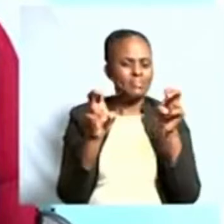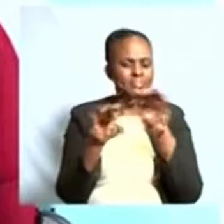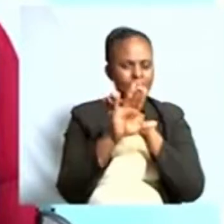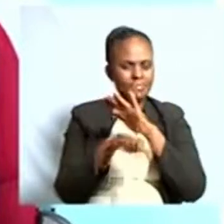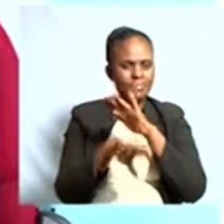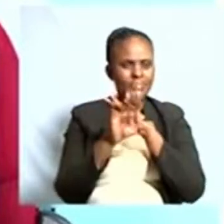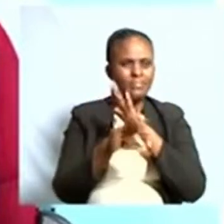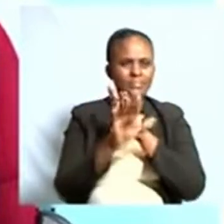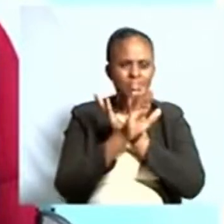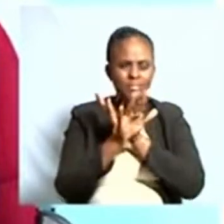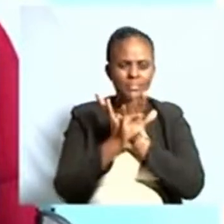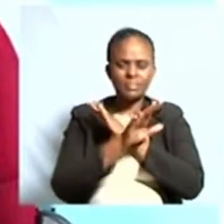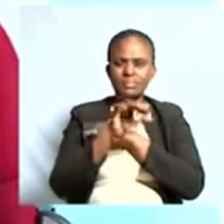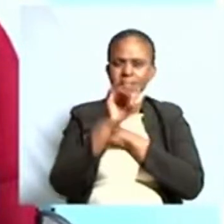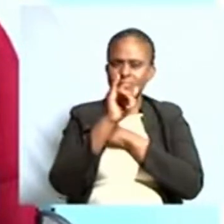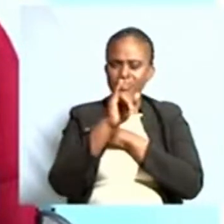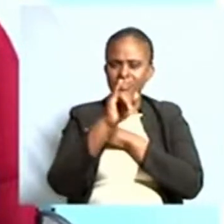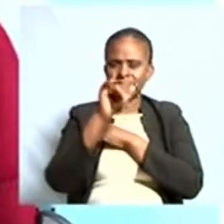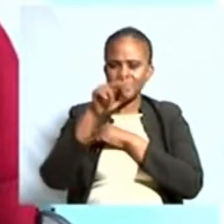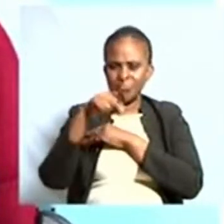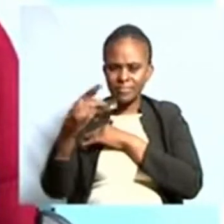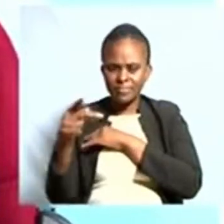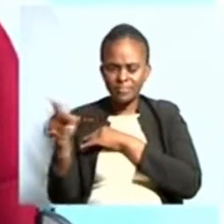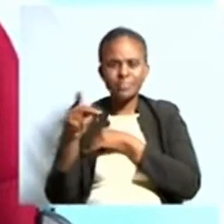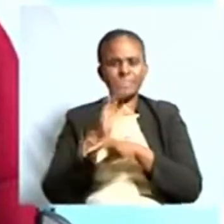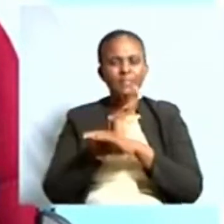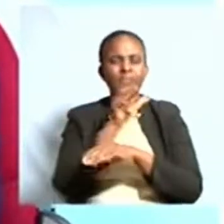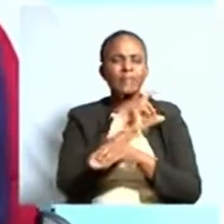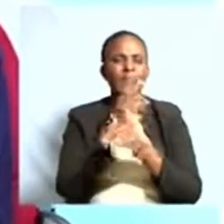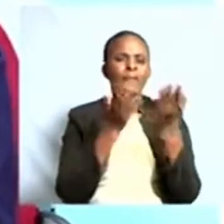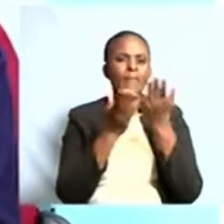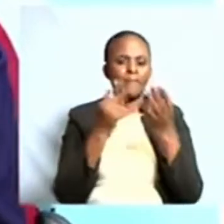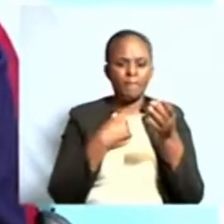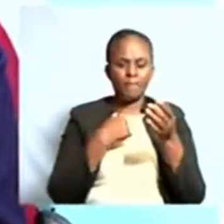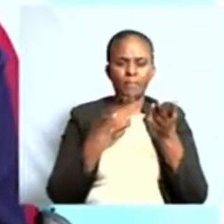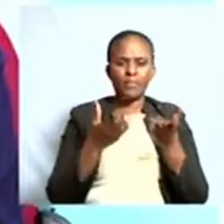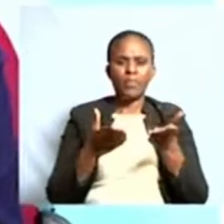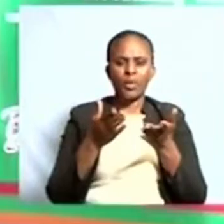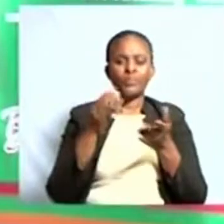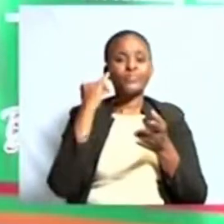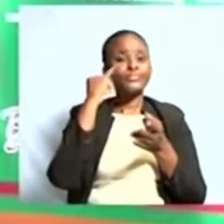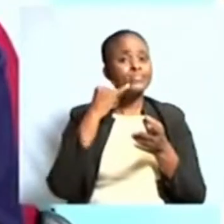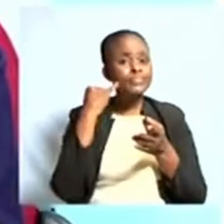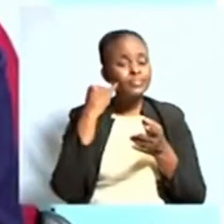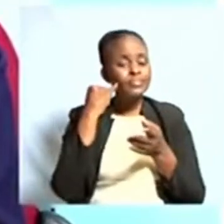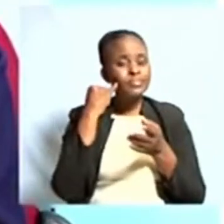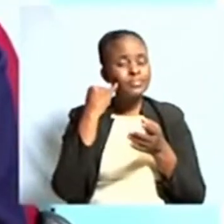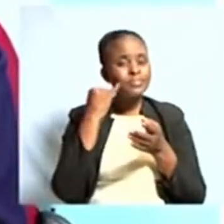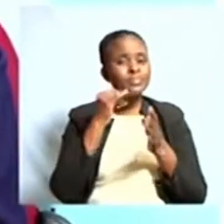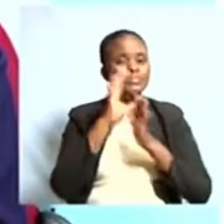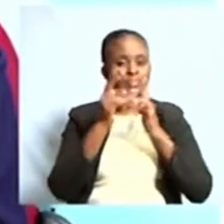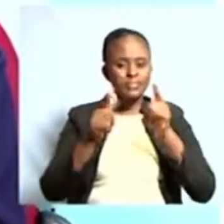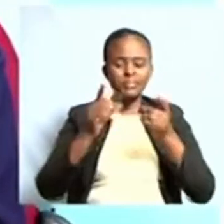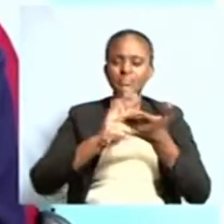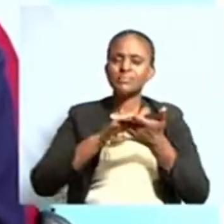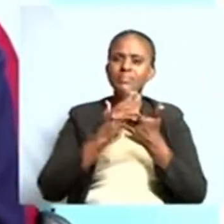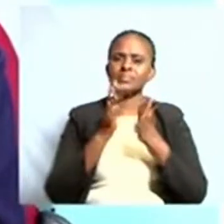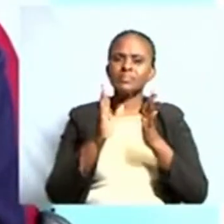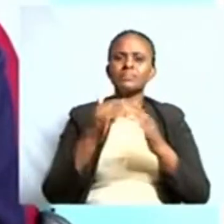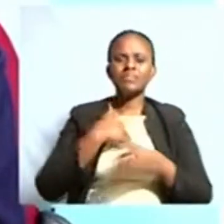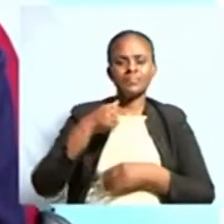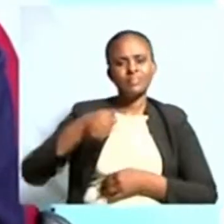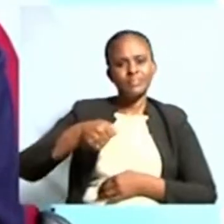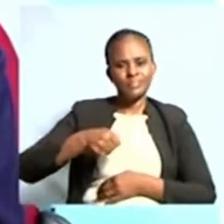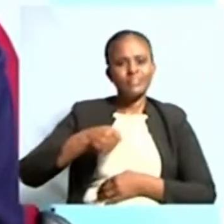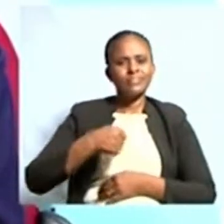Zambia Intellectual Property Unit of the Zambia Police Service. I've been your presenter, Julius Musmali, and on sign language, Ahad